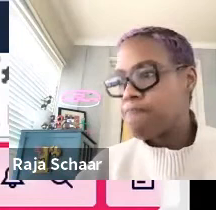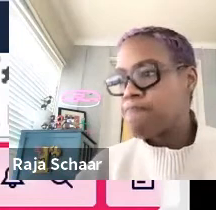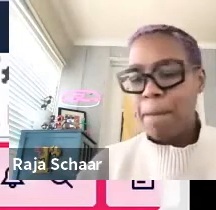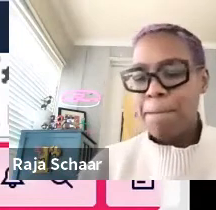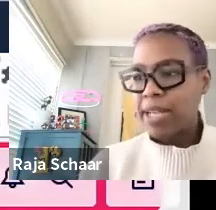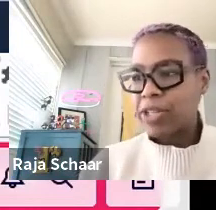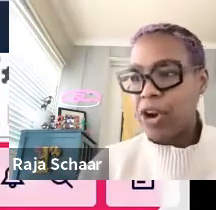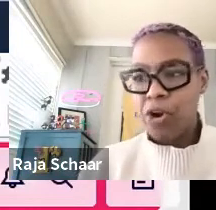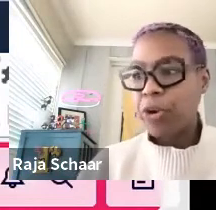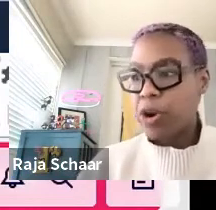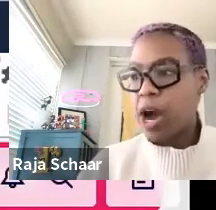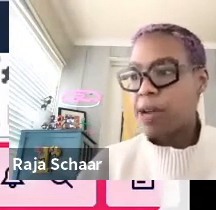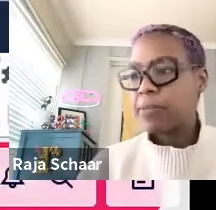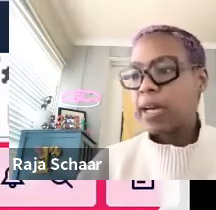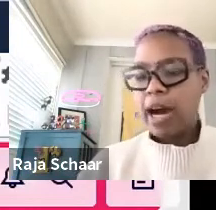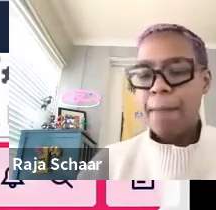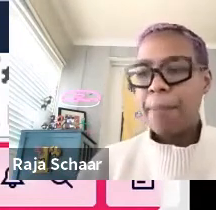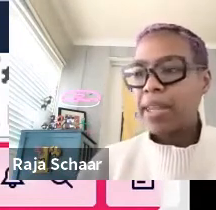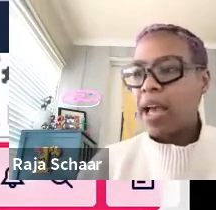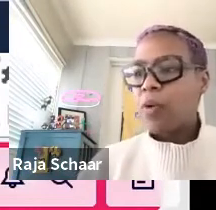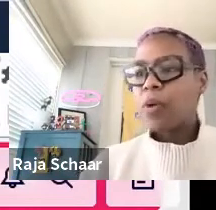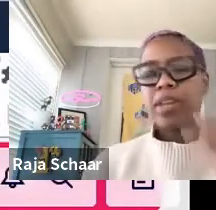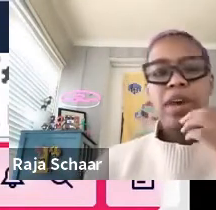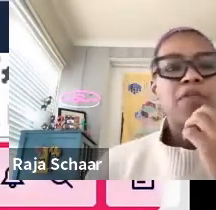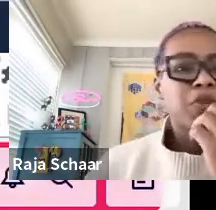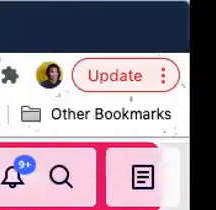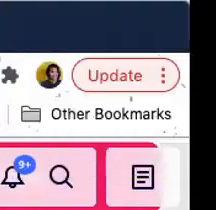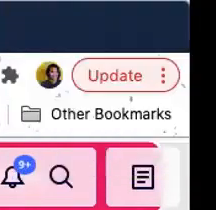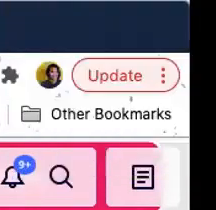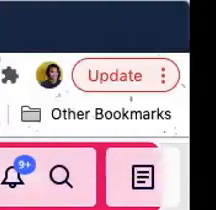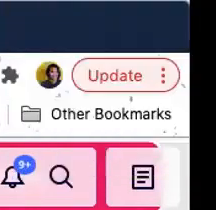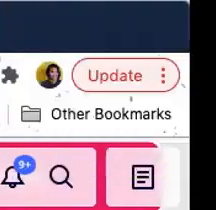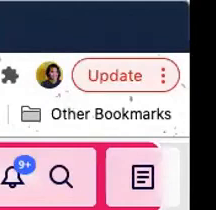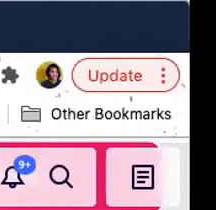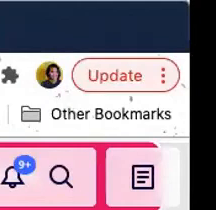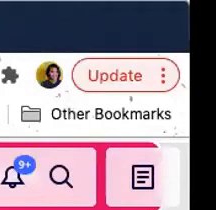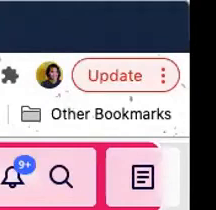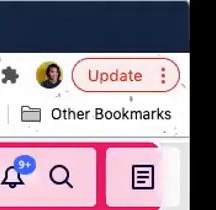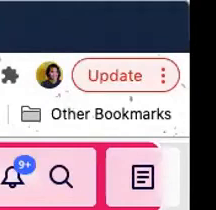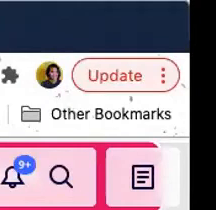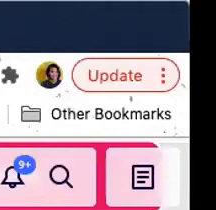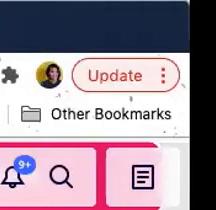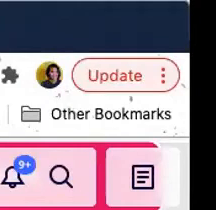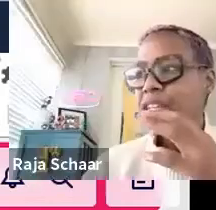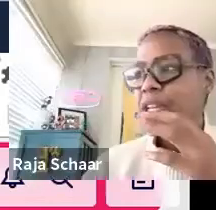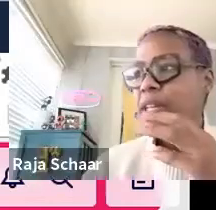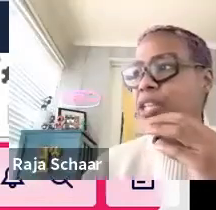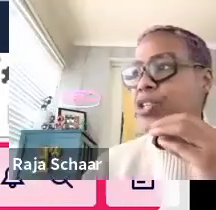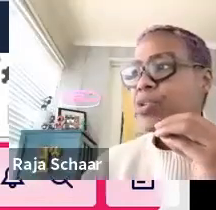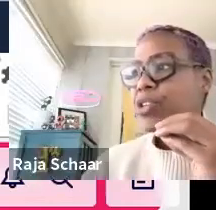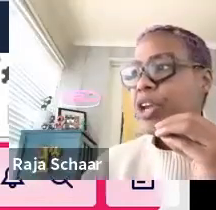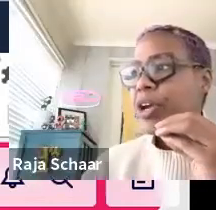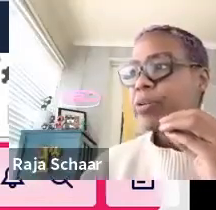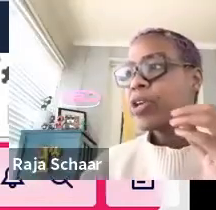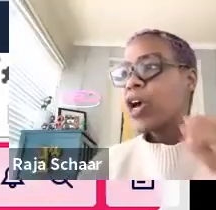not, based on our own or not. But what the point is it's really hard to imagine these